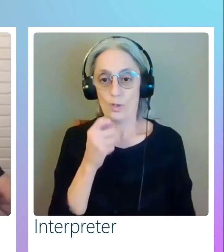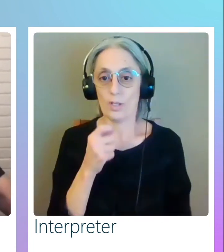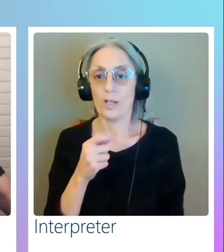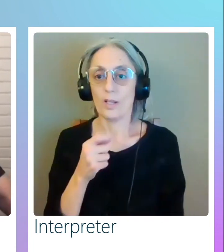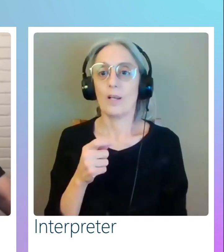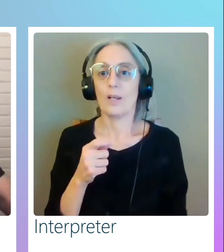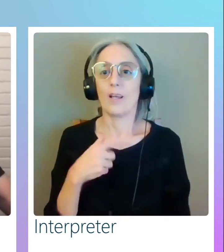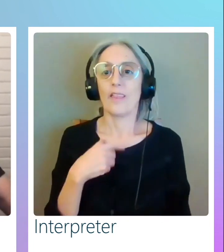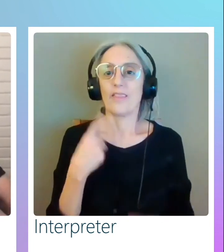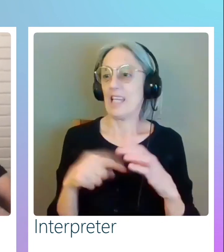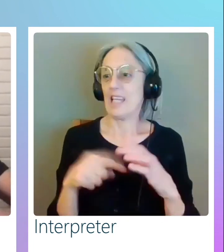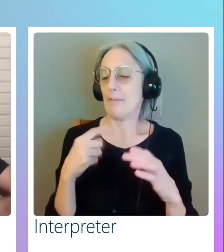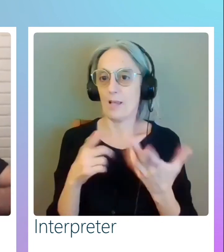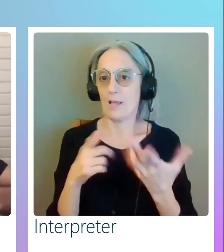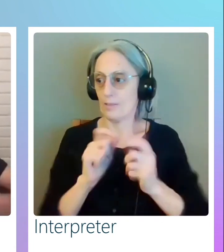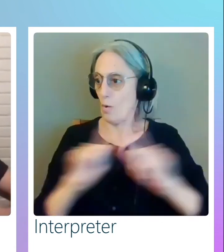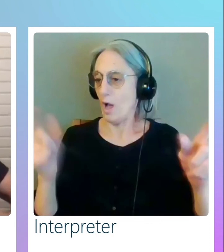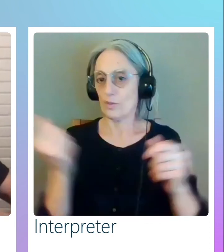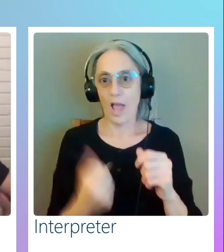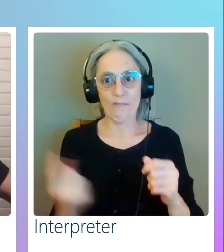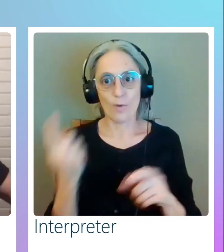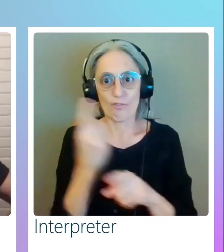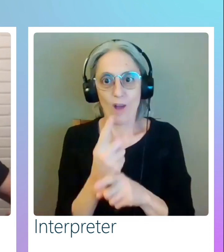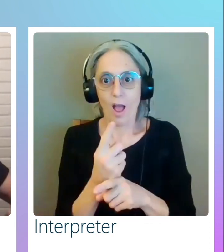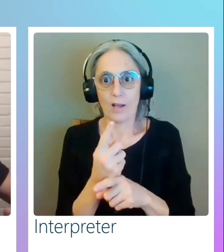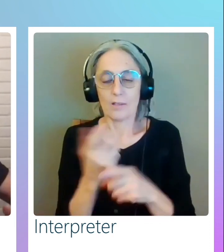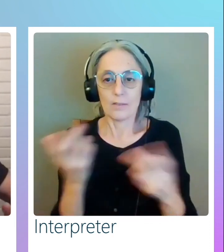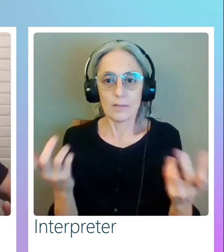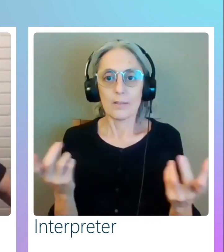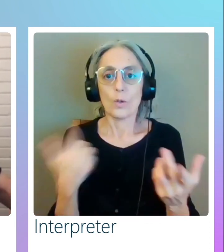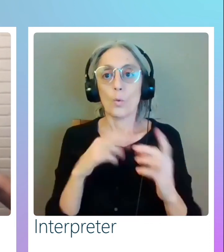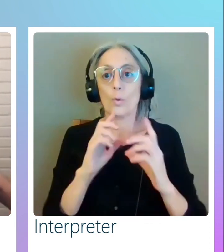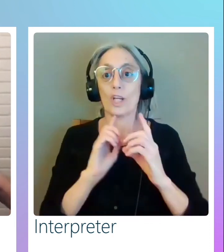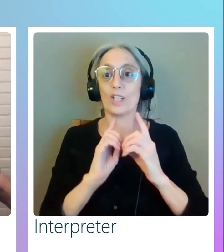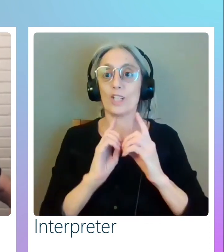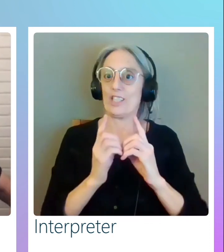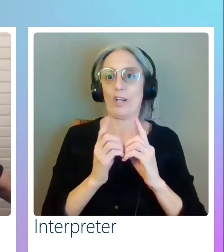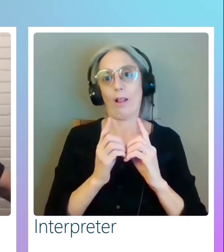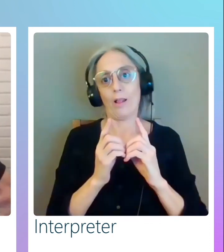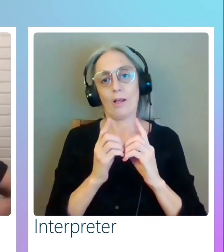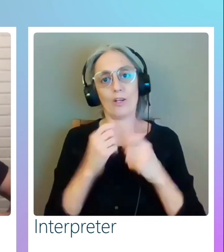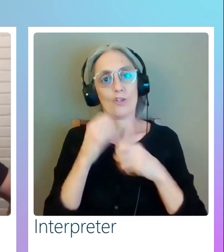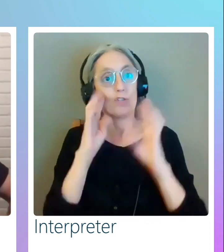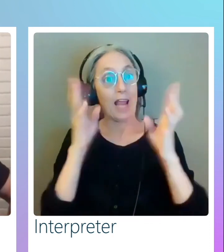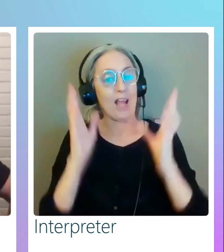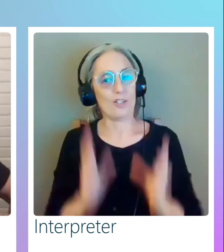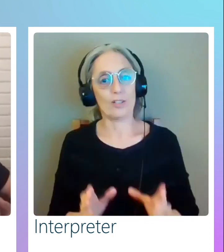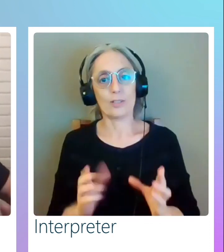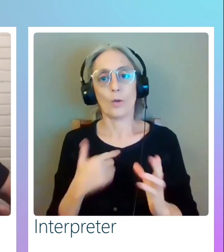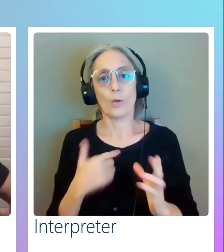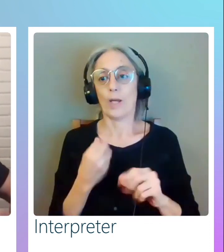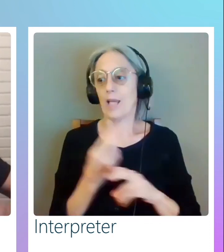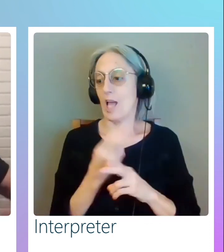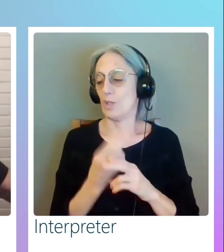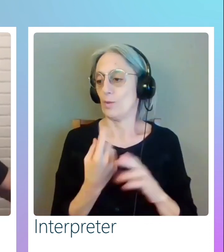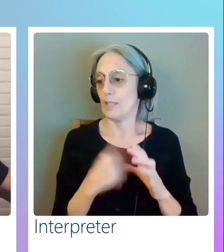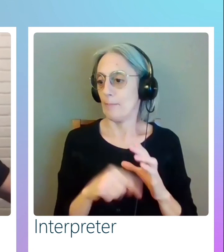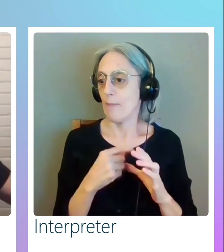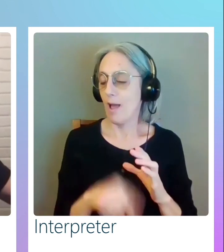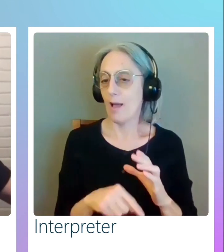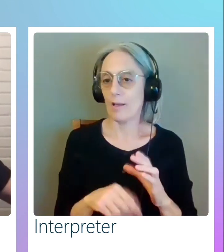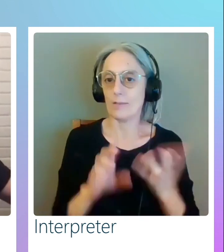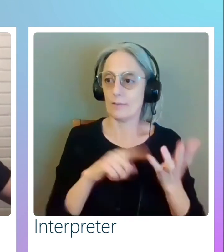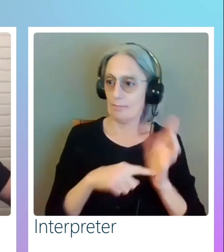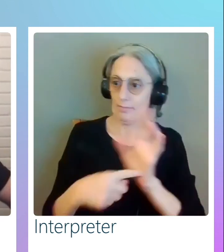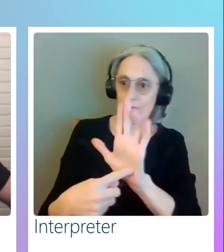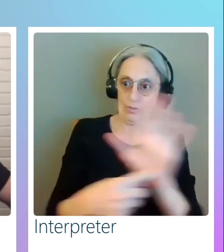available to everybody, right? And as digital creators, we can access those emails, use them as examples and build off